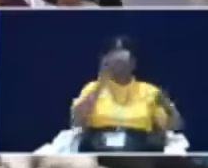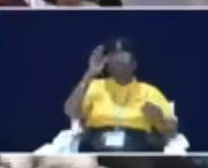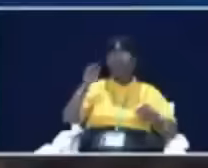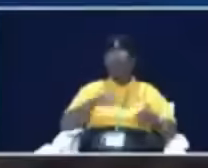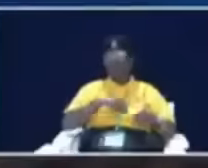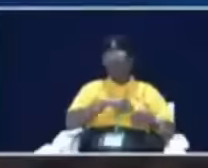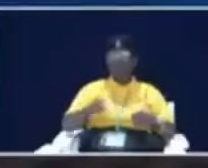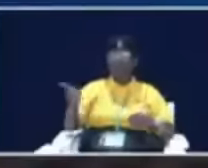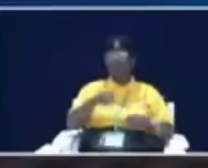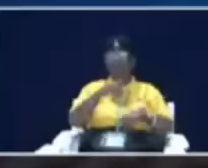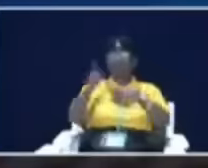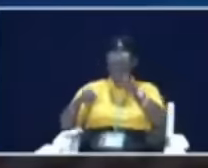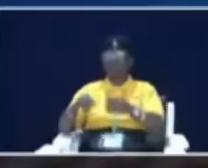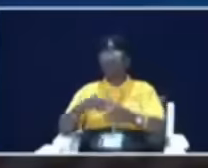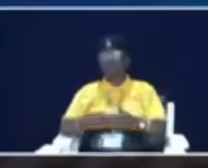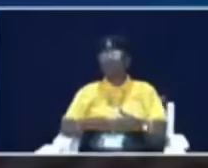you go to the nearest